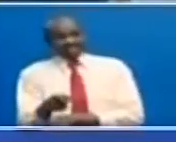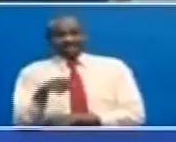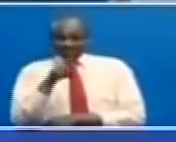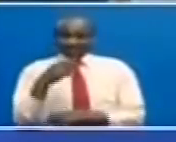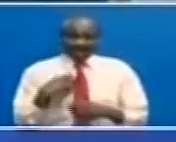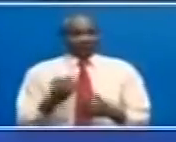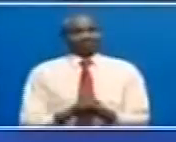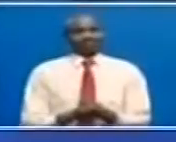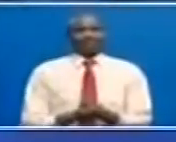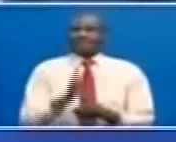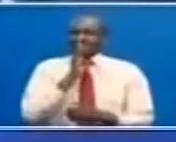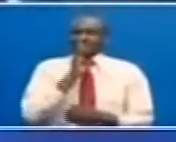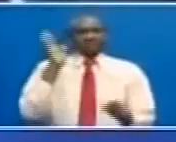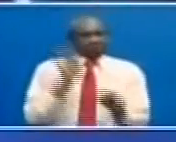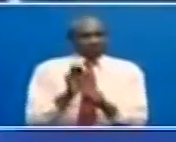mountain of bad debts.